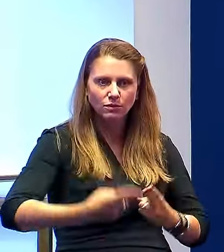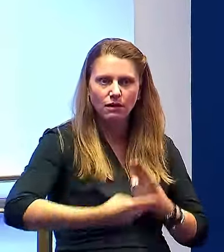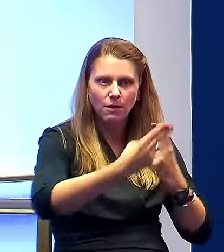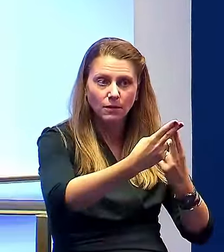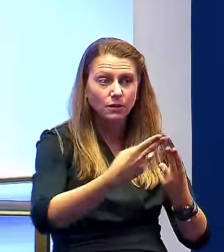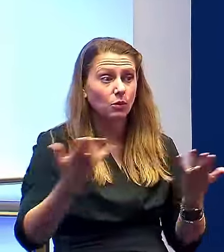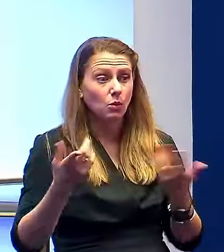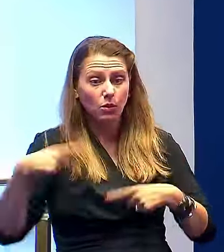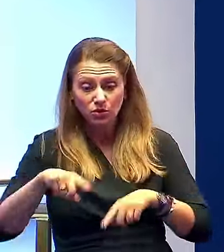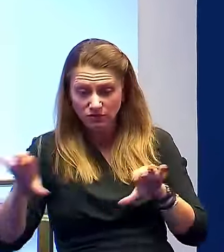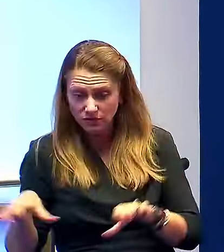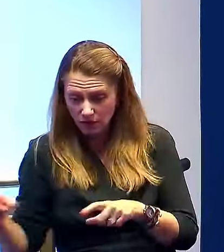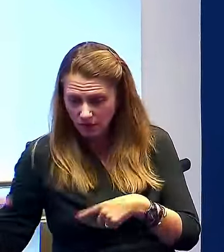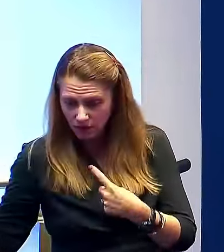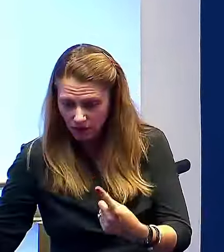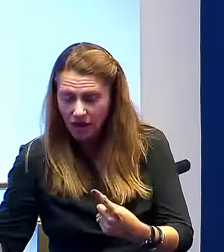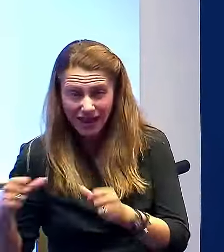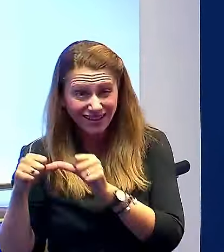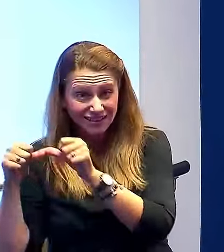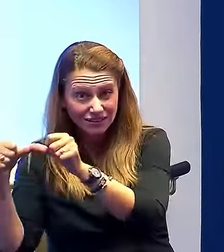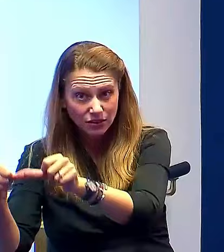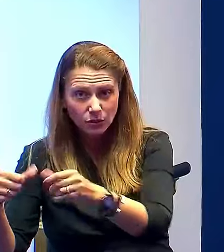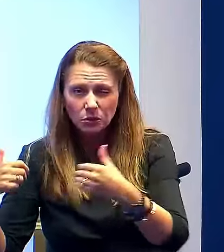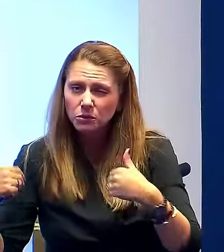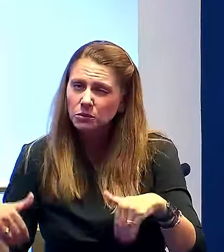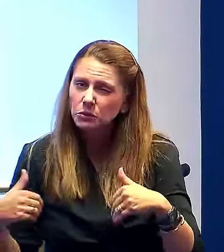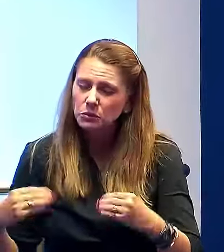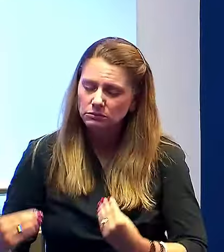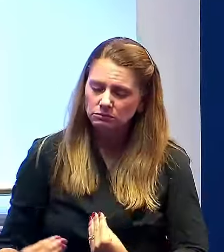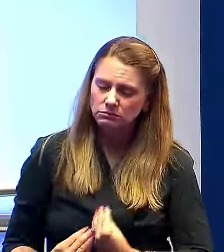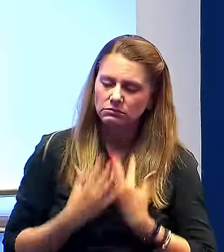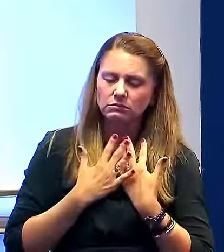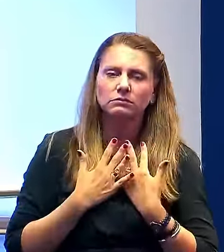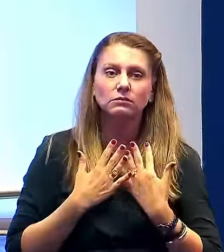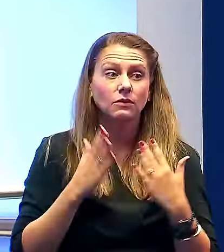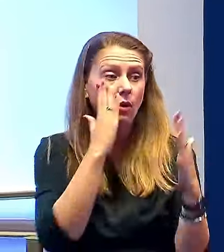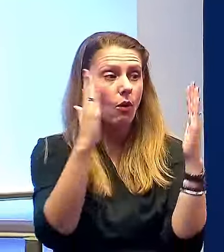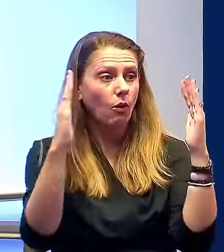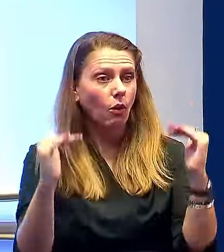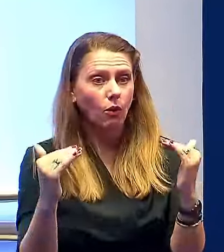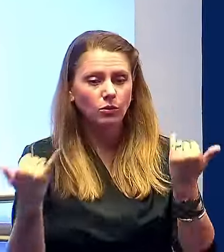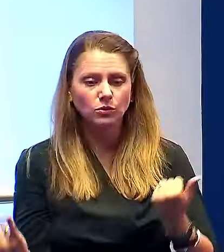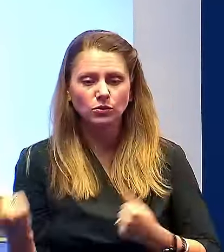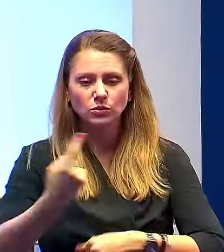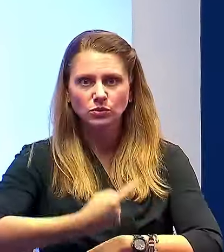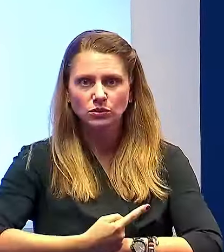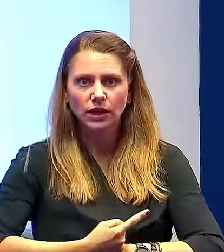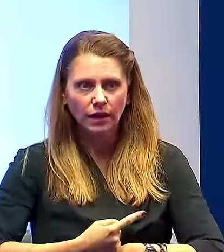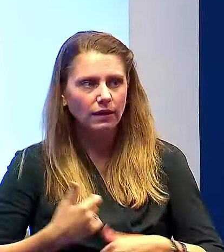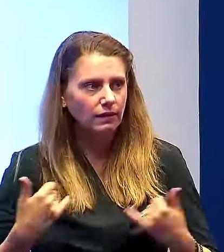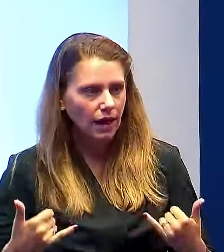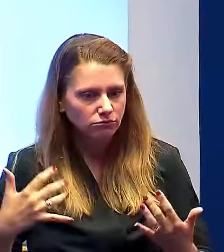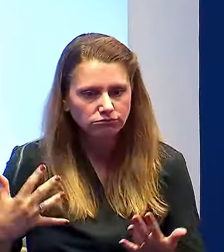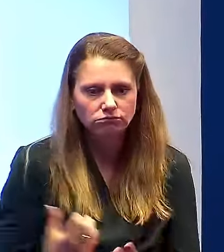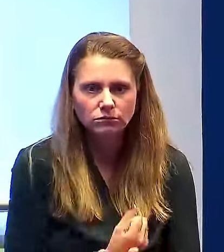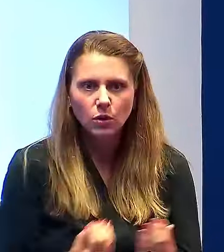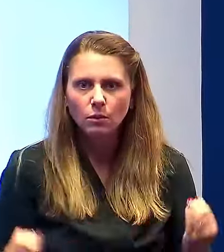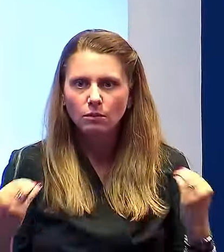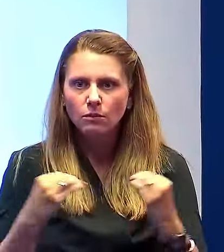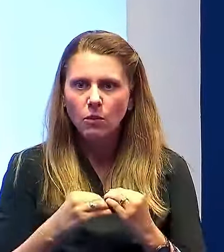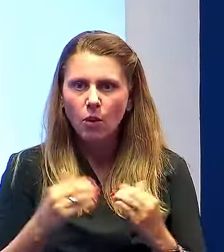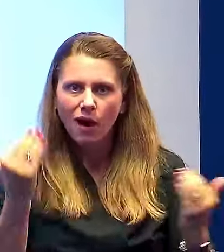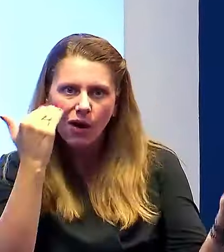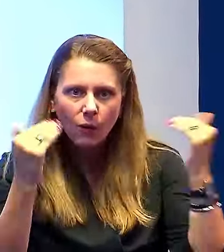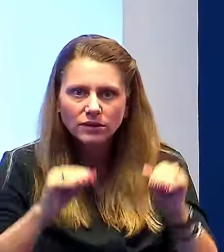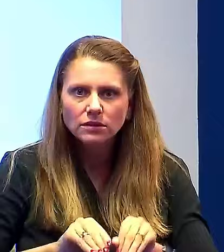is truly inspiring. I hope that today is a platform for greater awareness for what you are